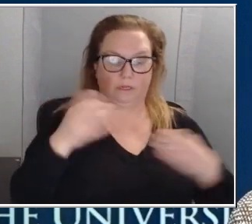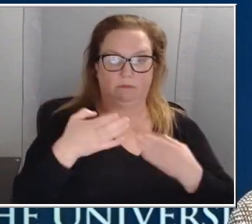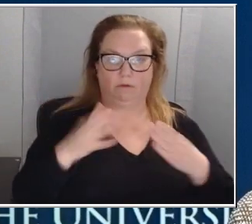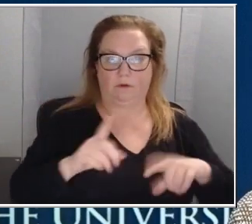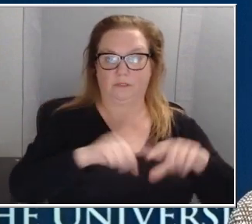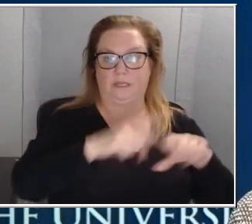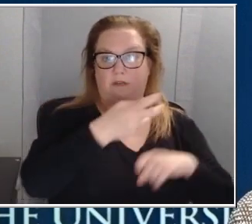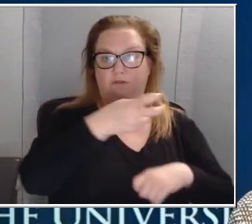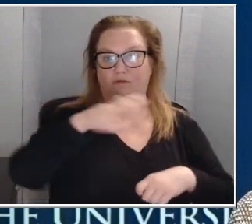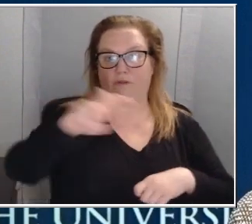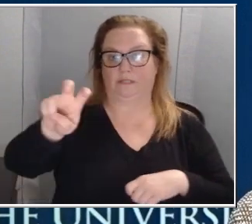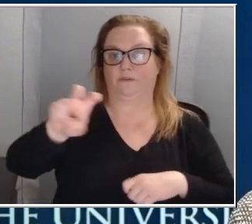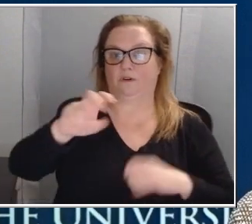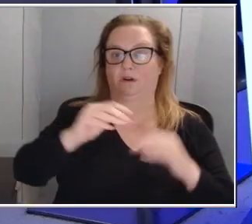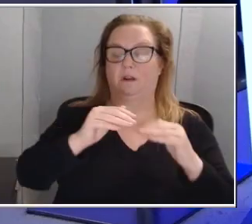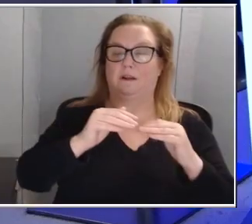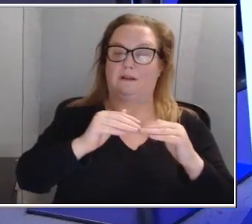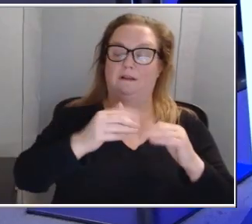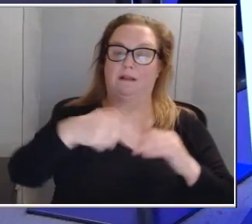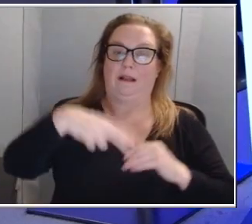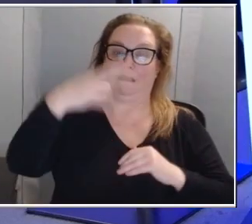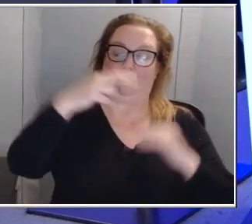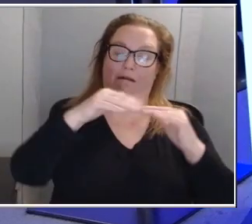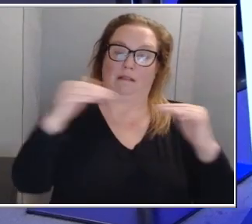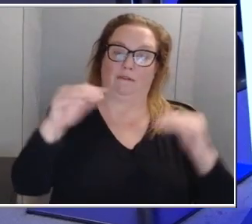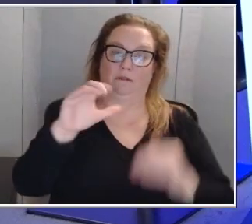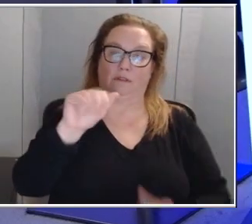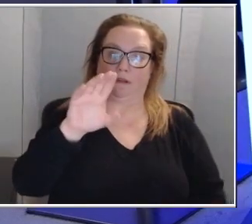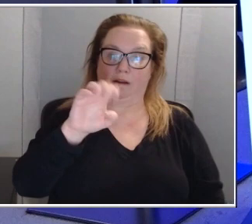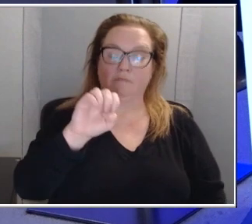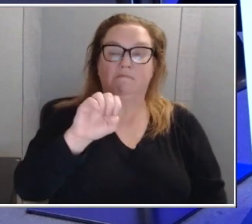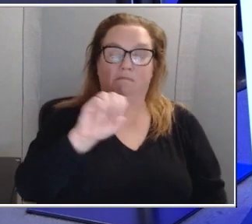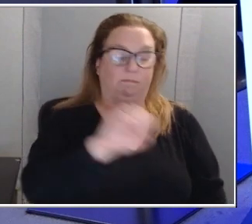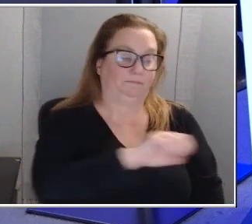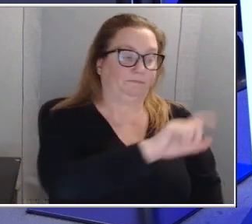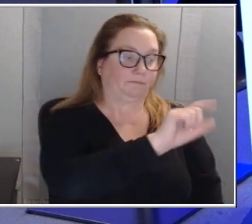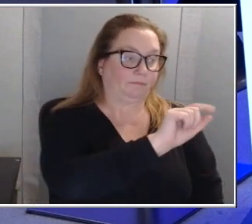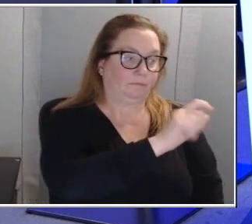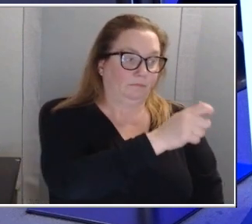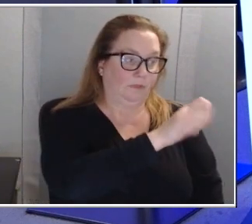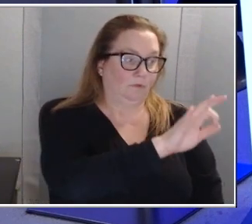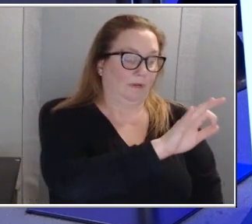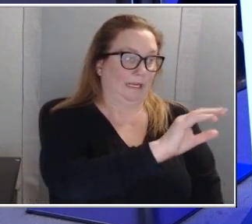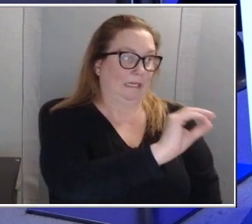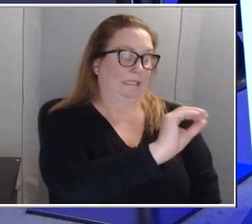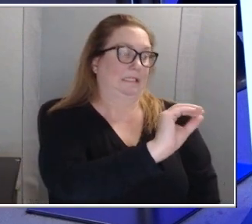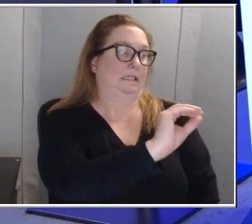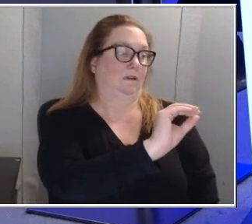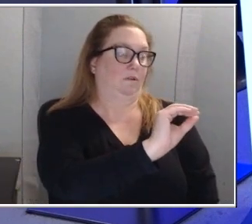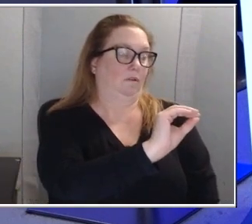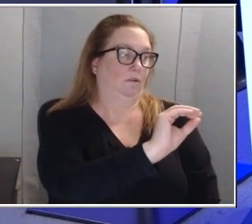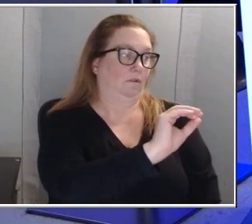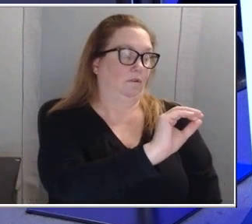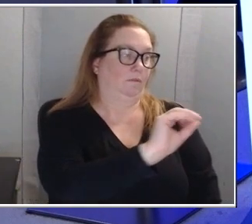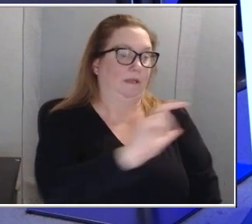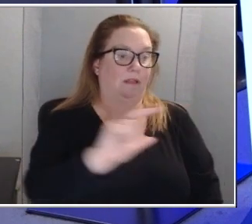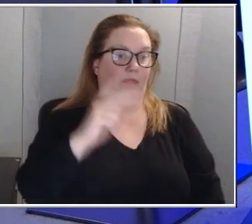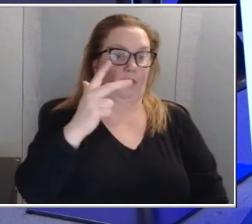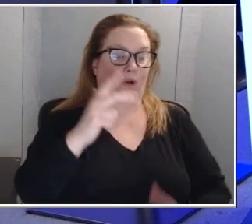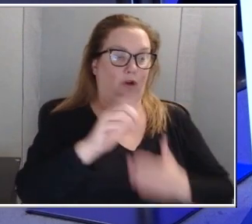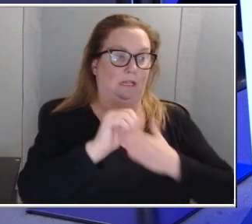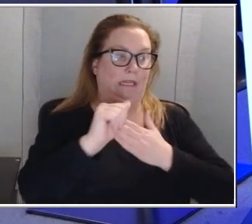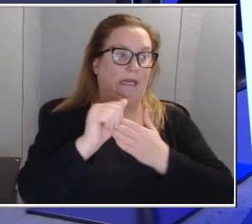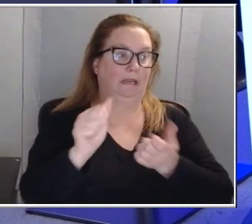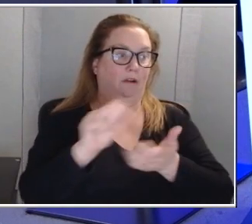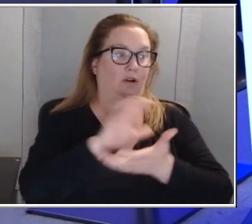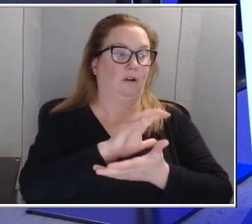higher levels of care. and you think about it, to go from 2019, where there were 0 COVID deaths, to being the 3rd leading cause of death for the